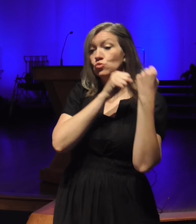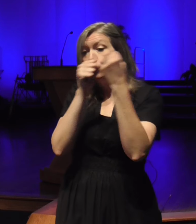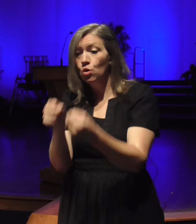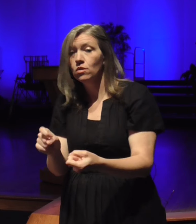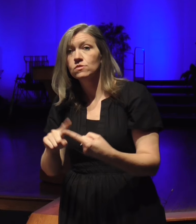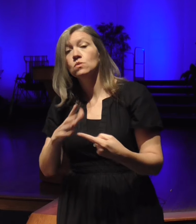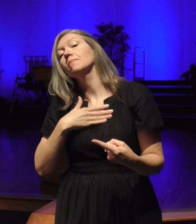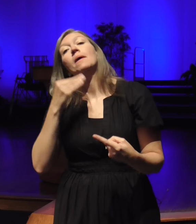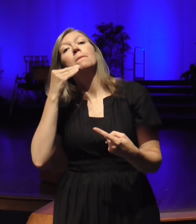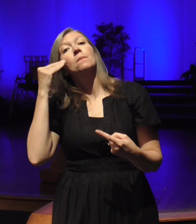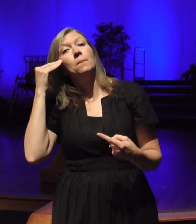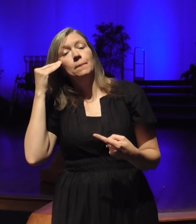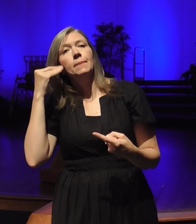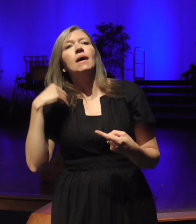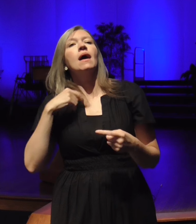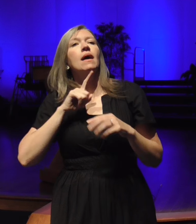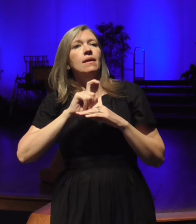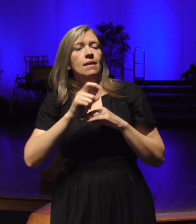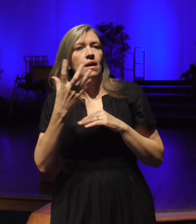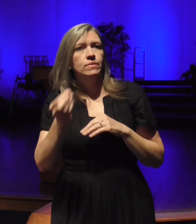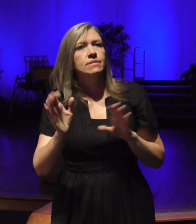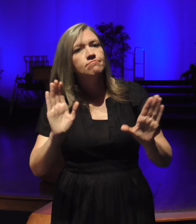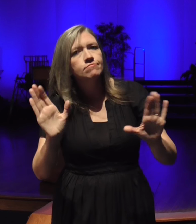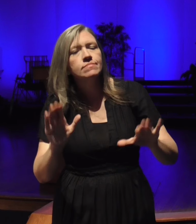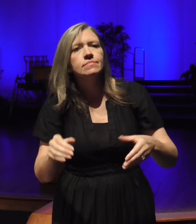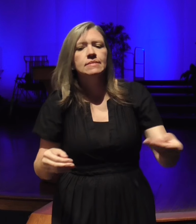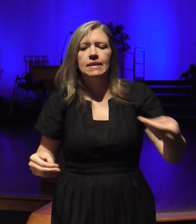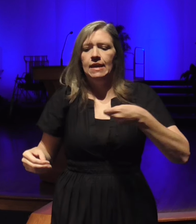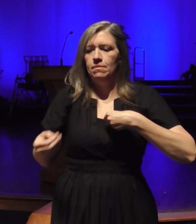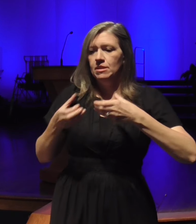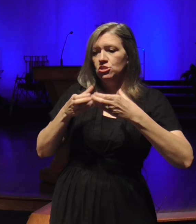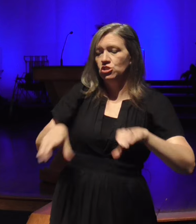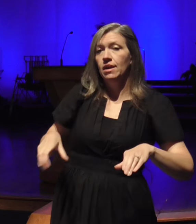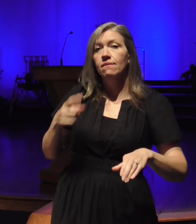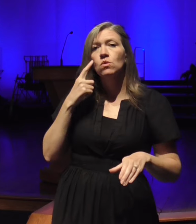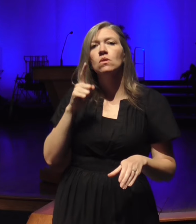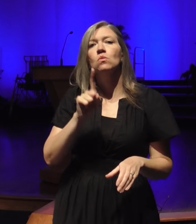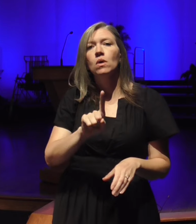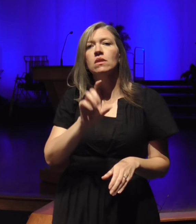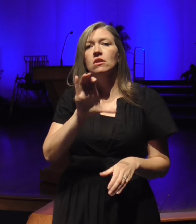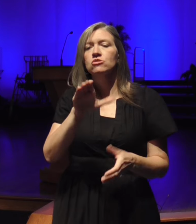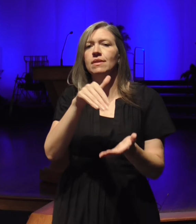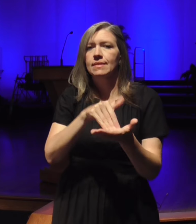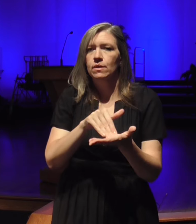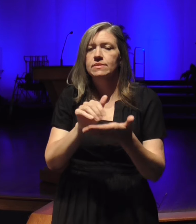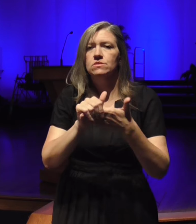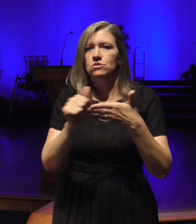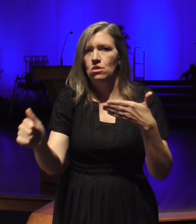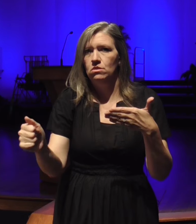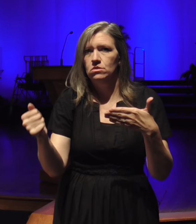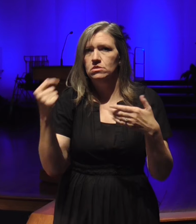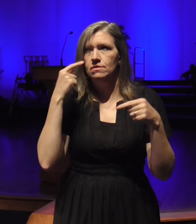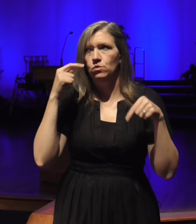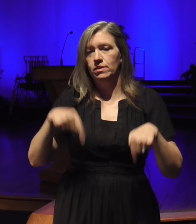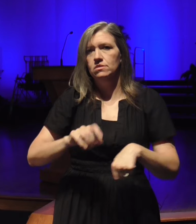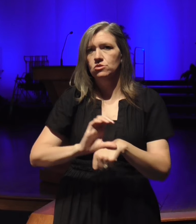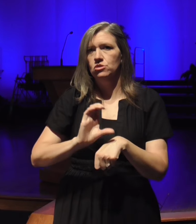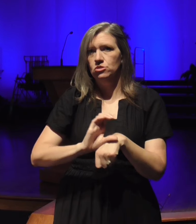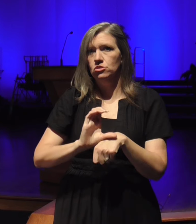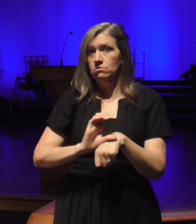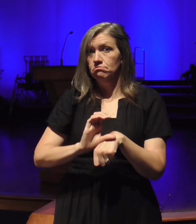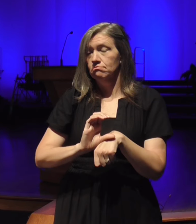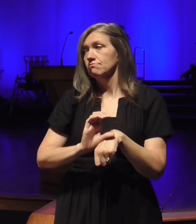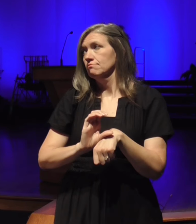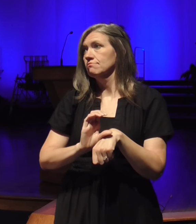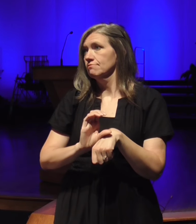me. And they were so excited to give me this gift that they drove to my home, and I walked outside to greet them, and they